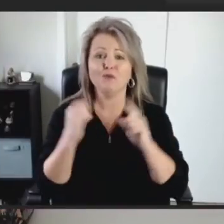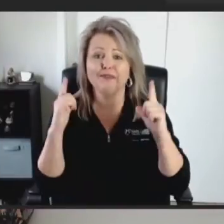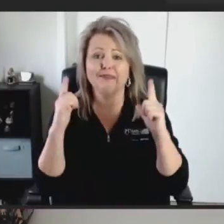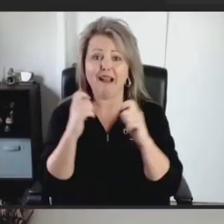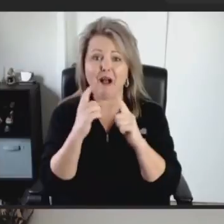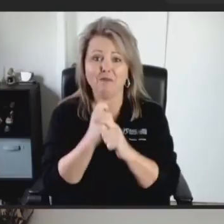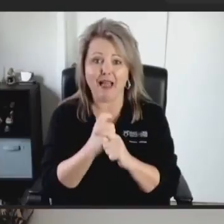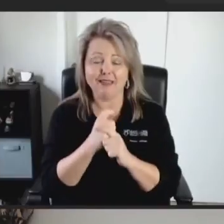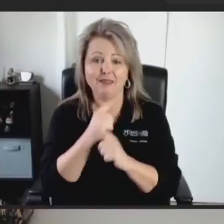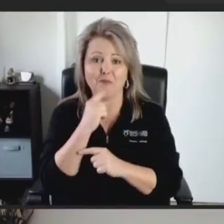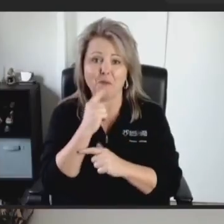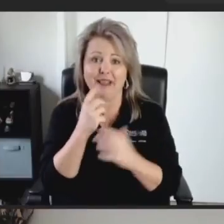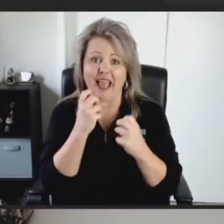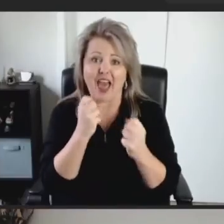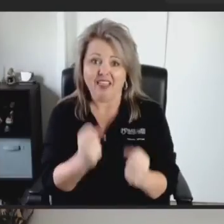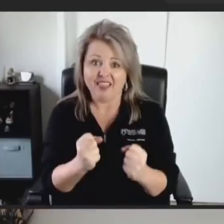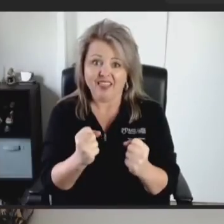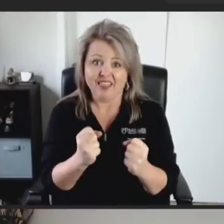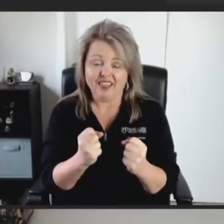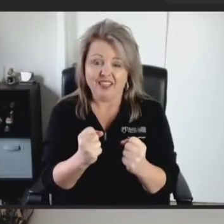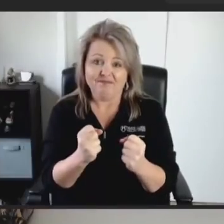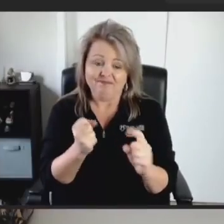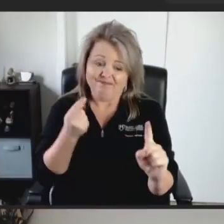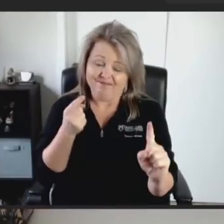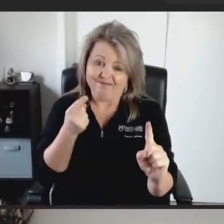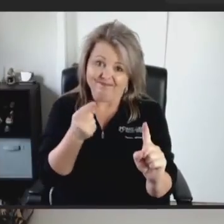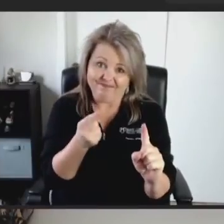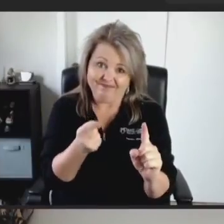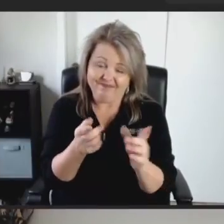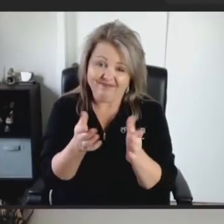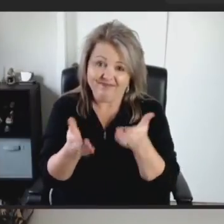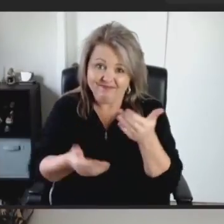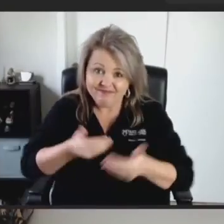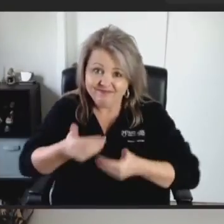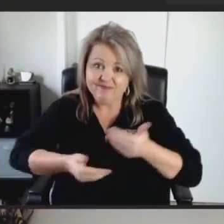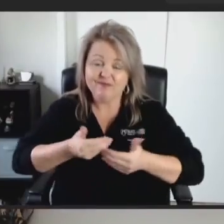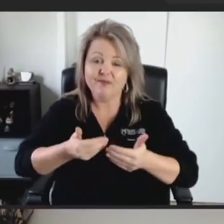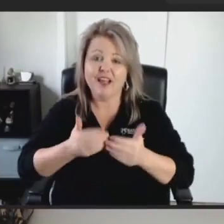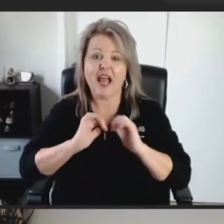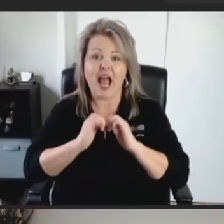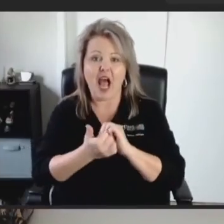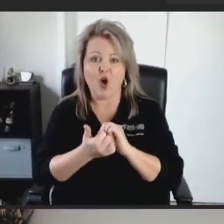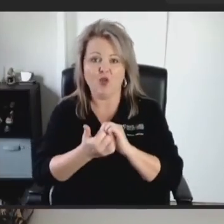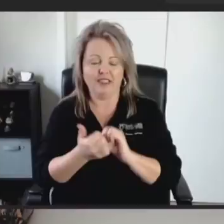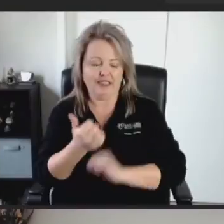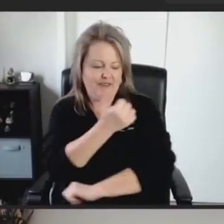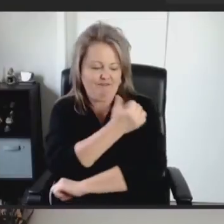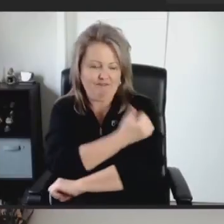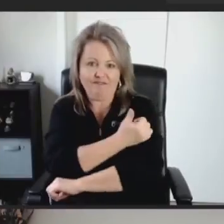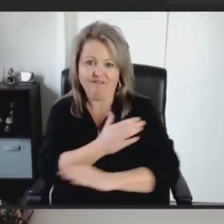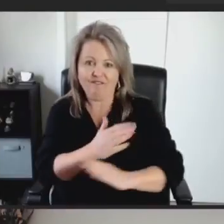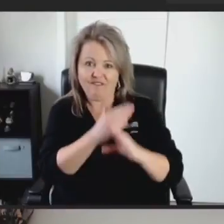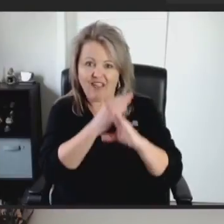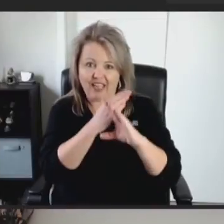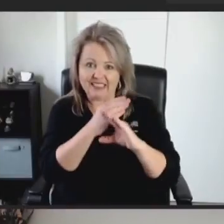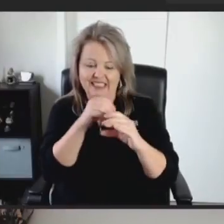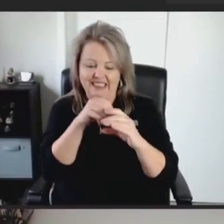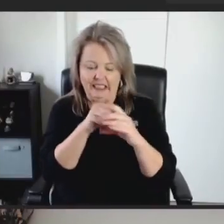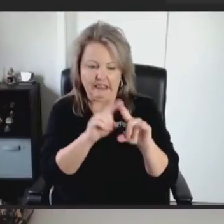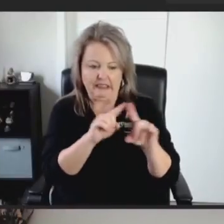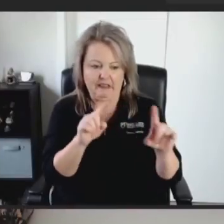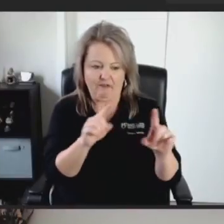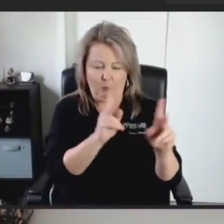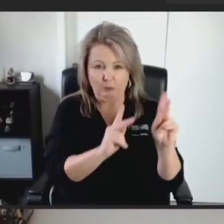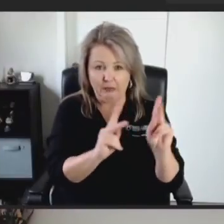endeavor of all time in terms of how this vaccine is going to come in, the different candidates and different profiles of the